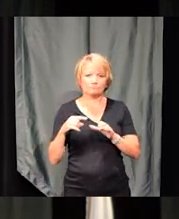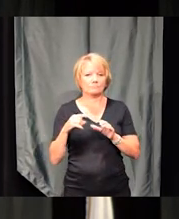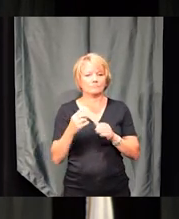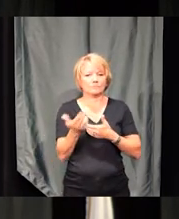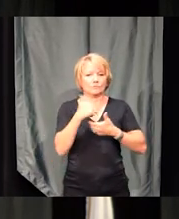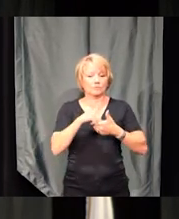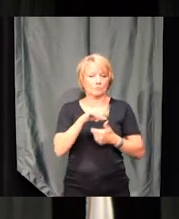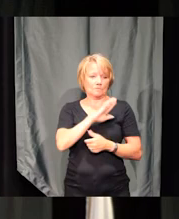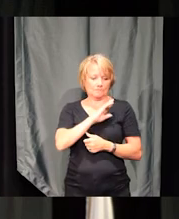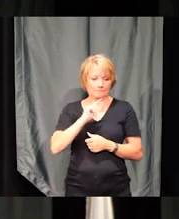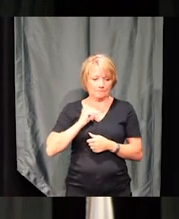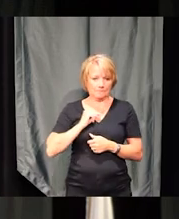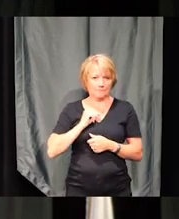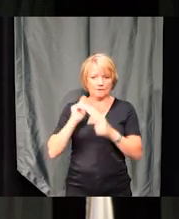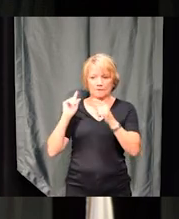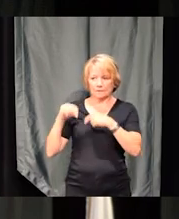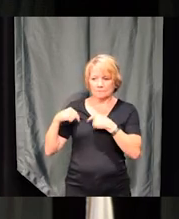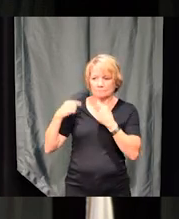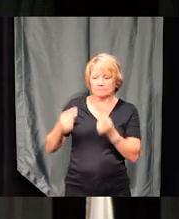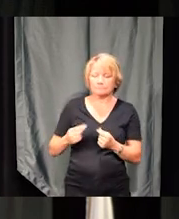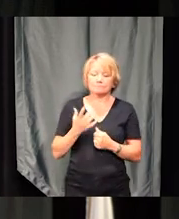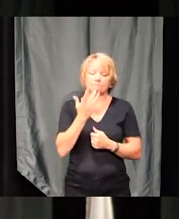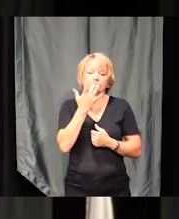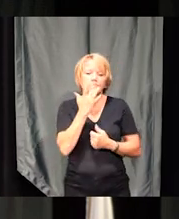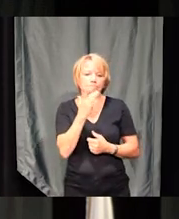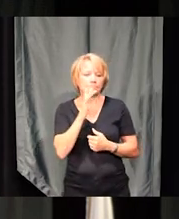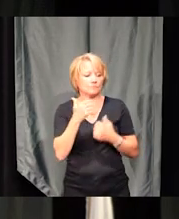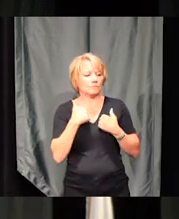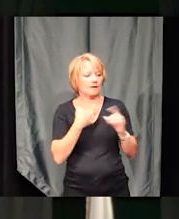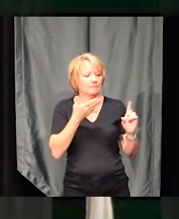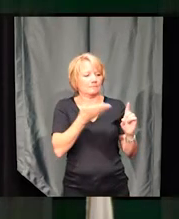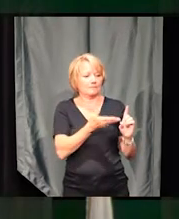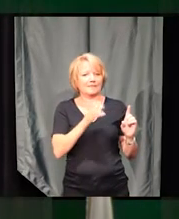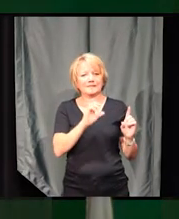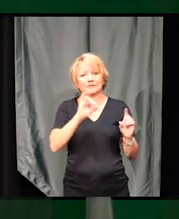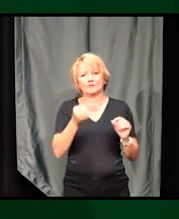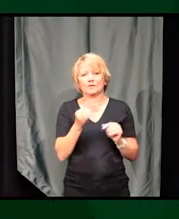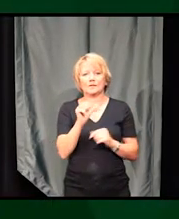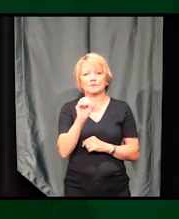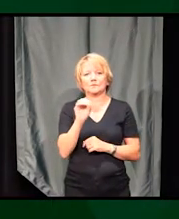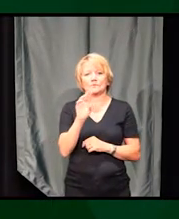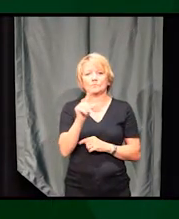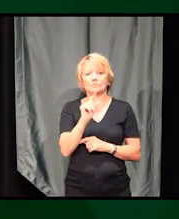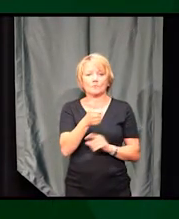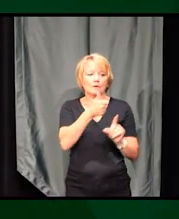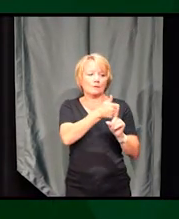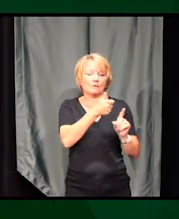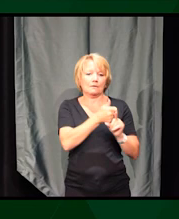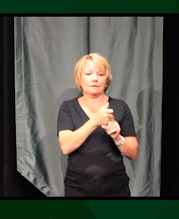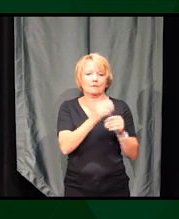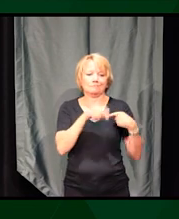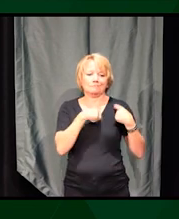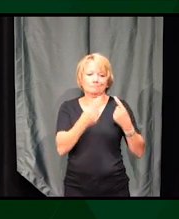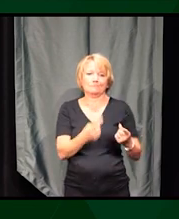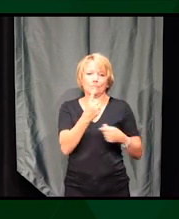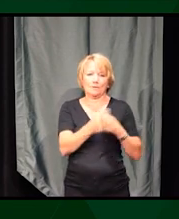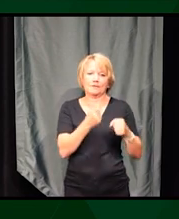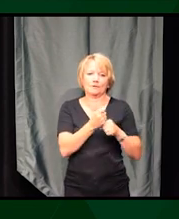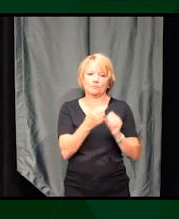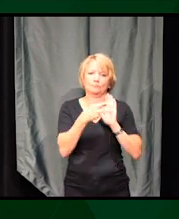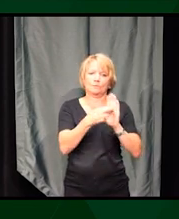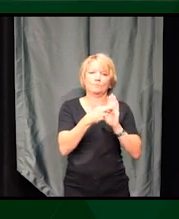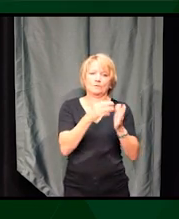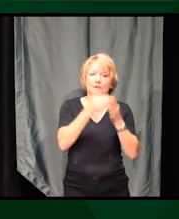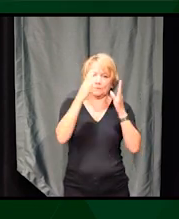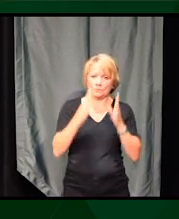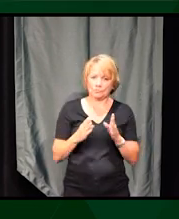Trustees. We have been most fortunate to have C.J. Souza as a student representative during the past year. In